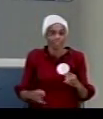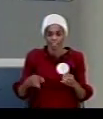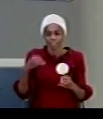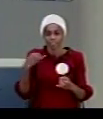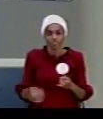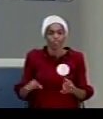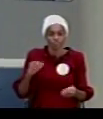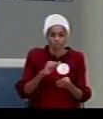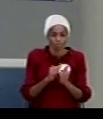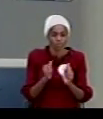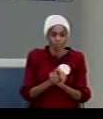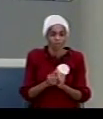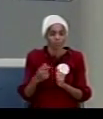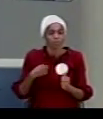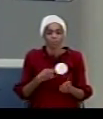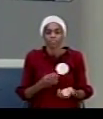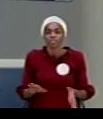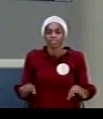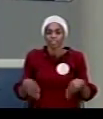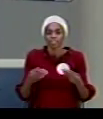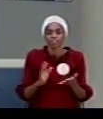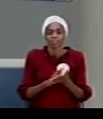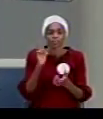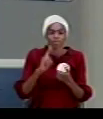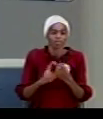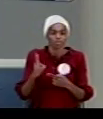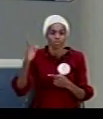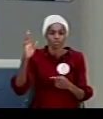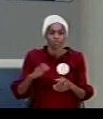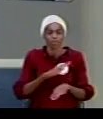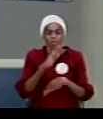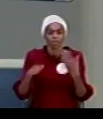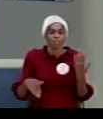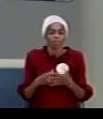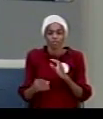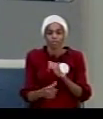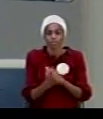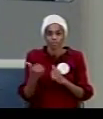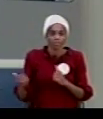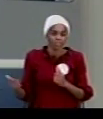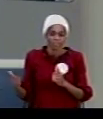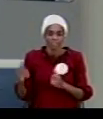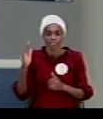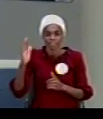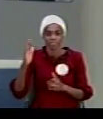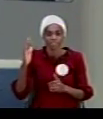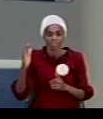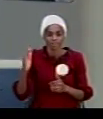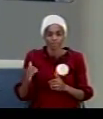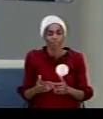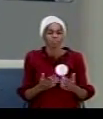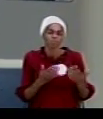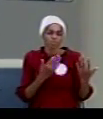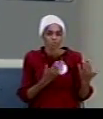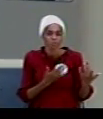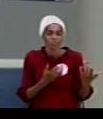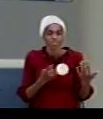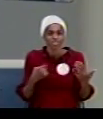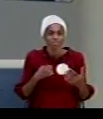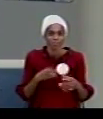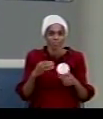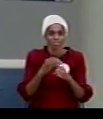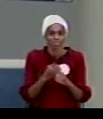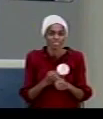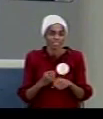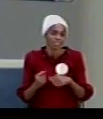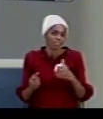We glorify the name of the Lord. All other testifiers, please, We will not be able to take more testimonies except this